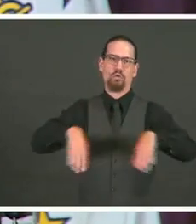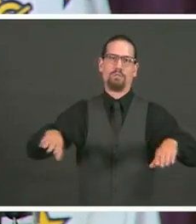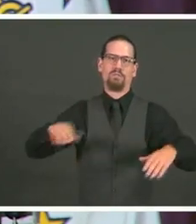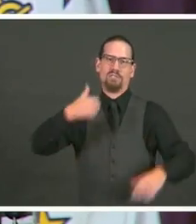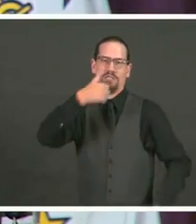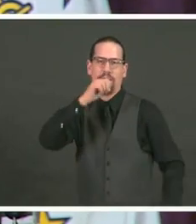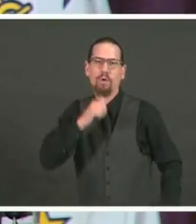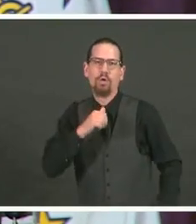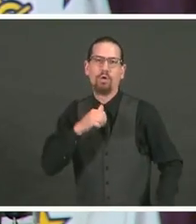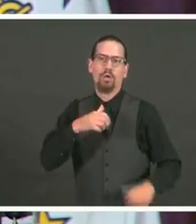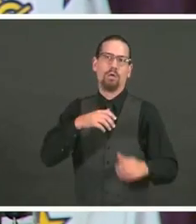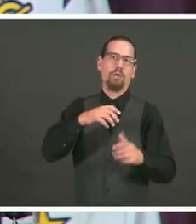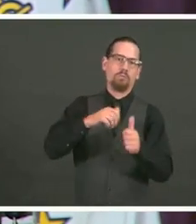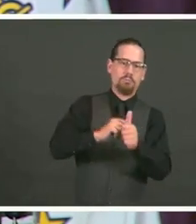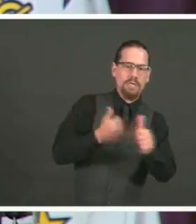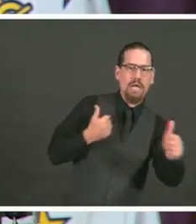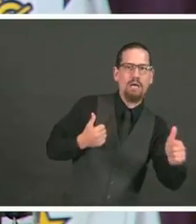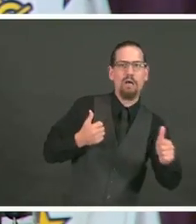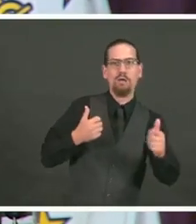school.